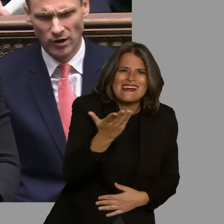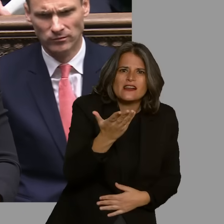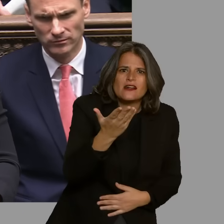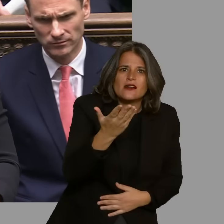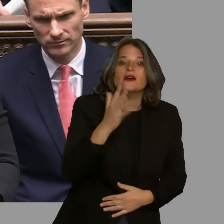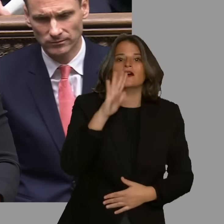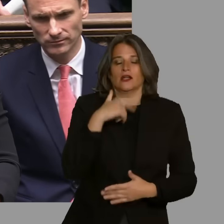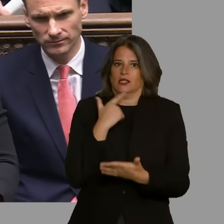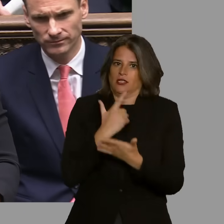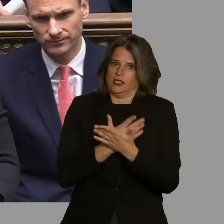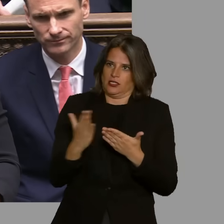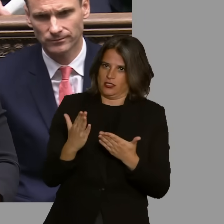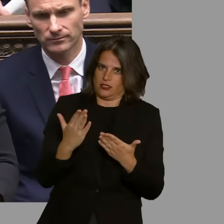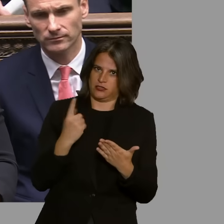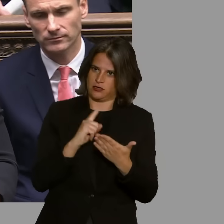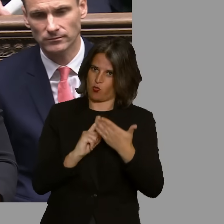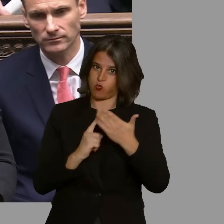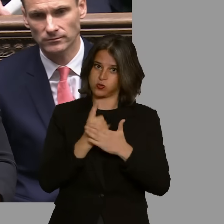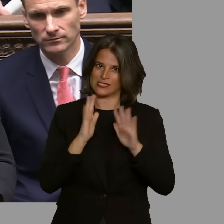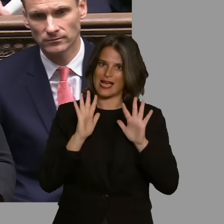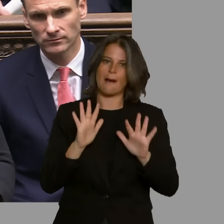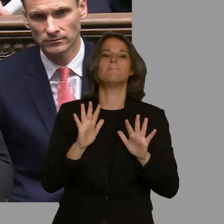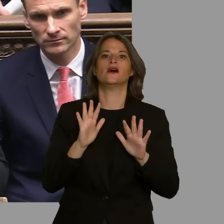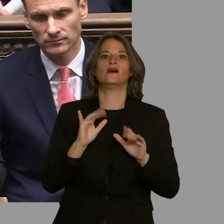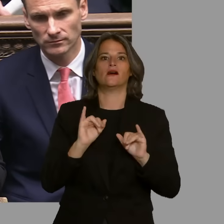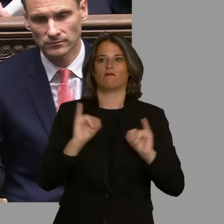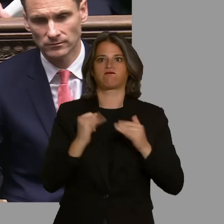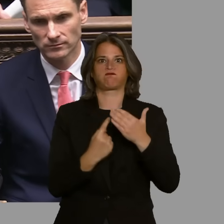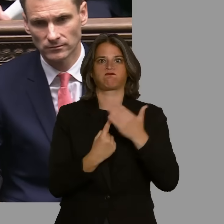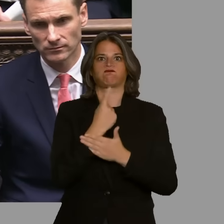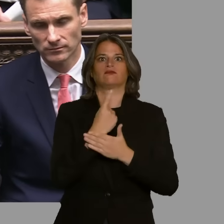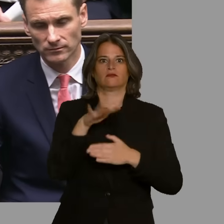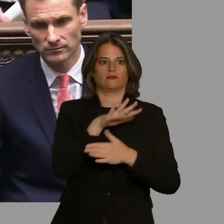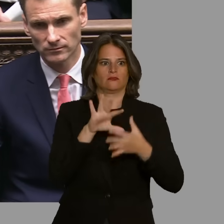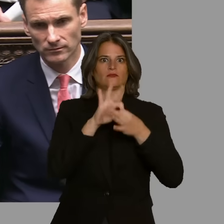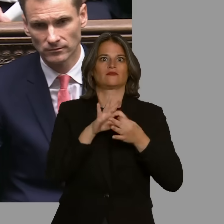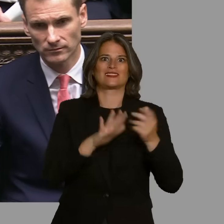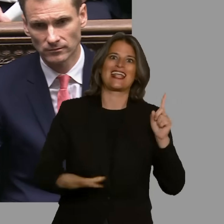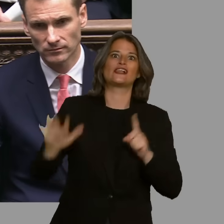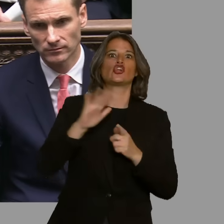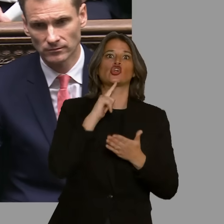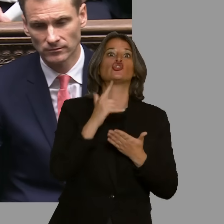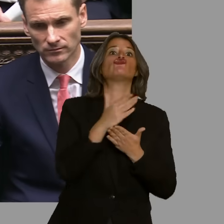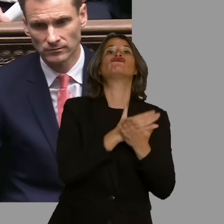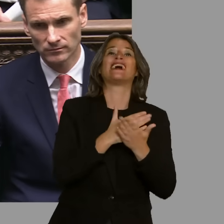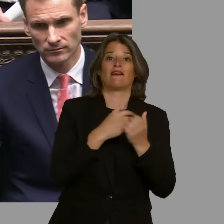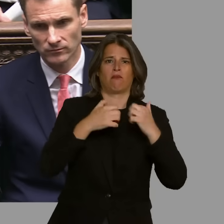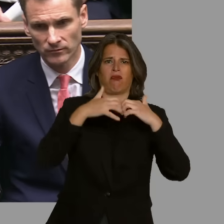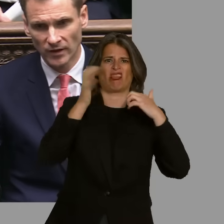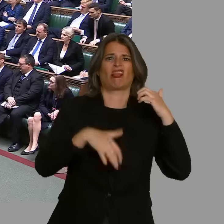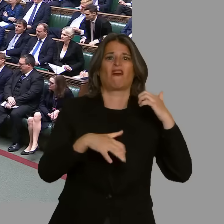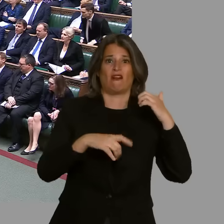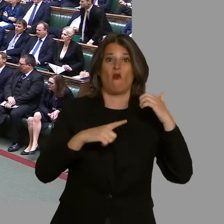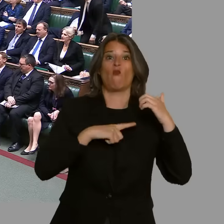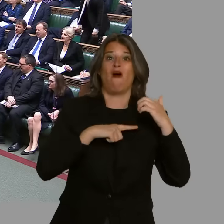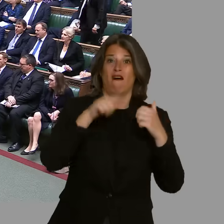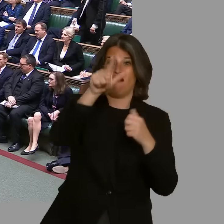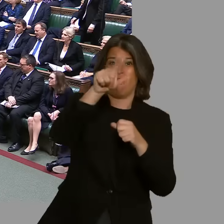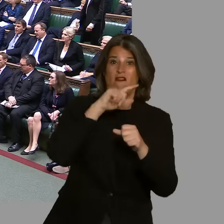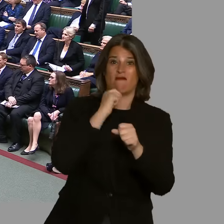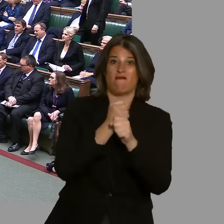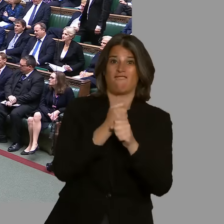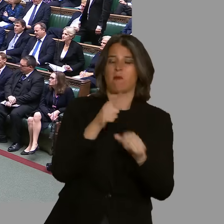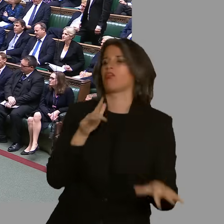Prime Minister cannot protect the members of this House, what does that say about his ability to protect this country?